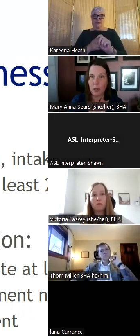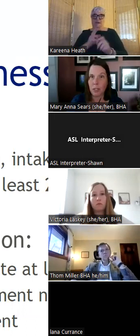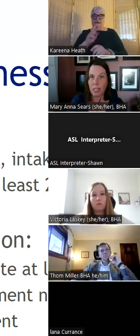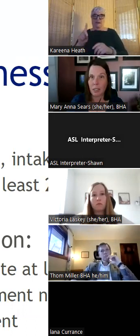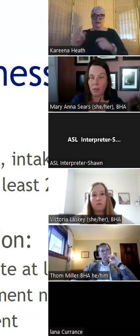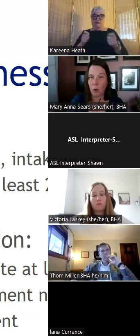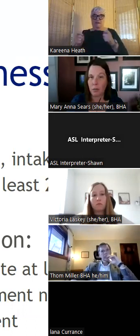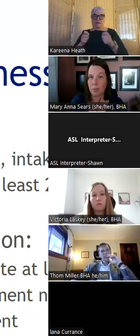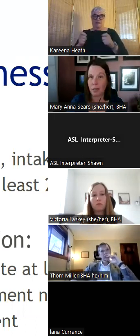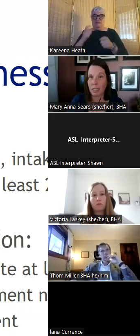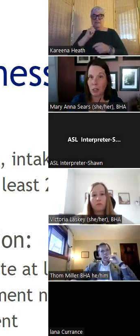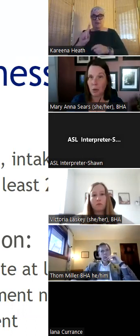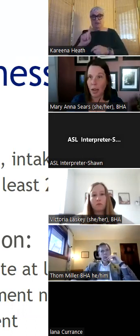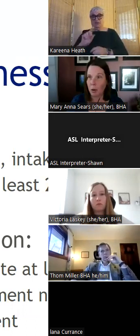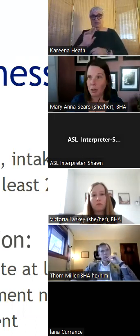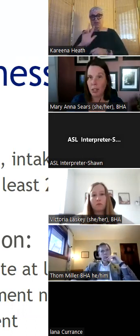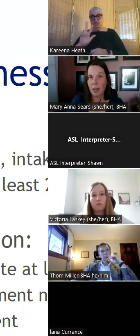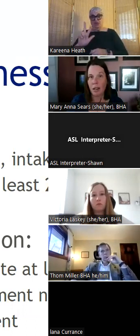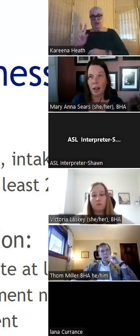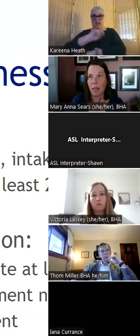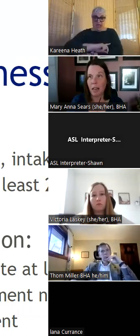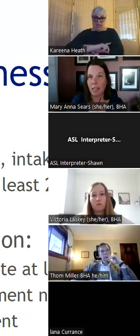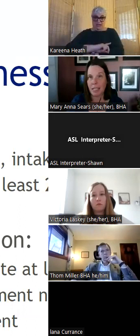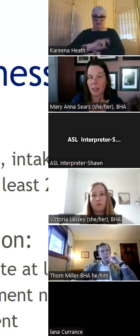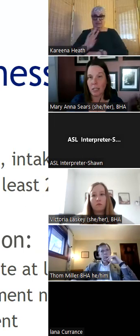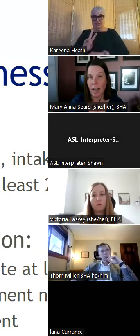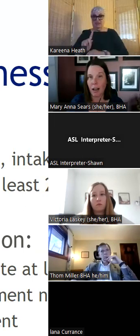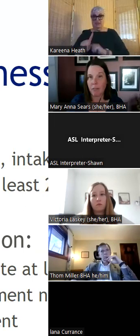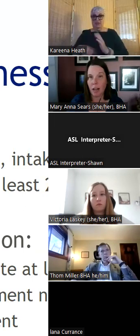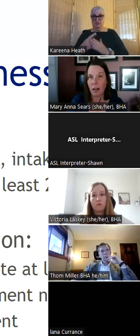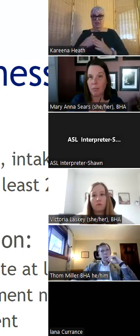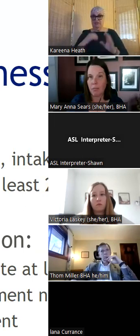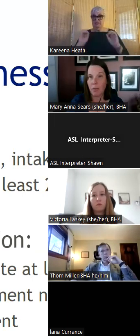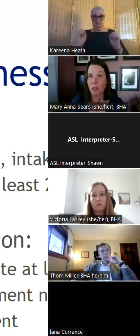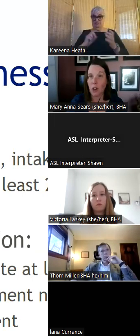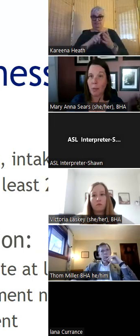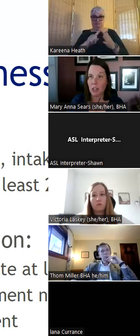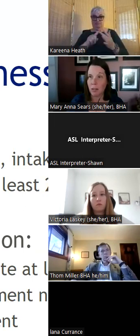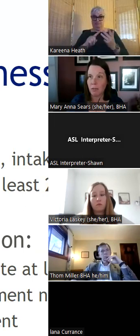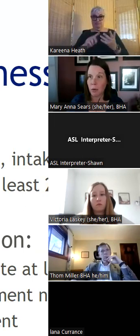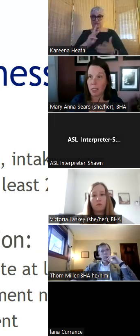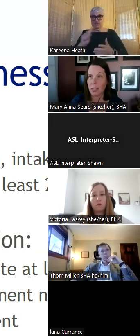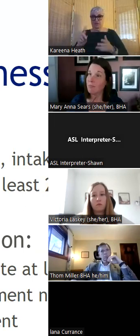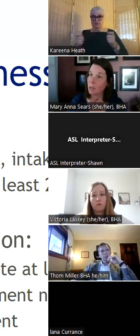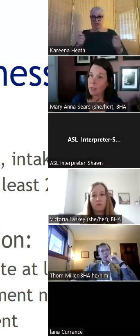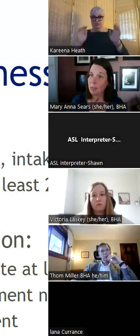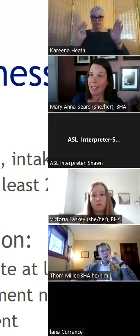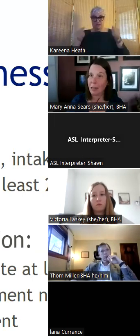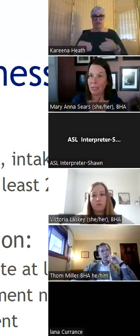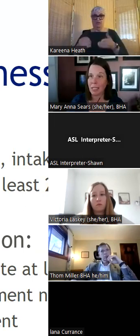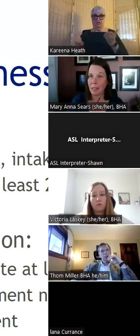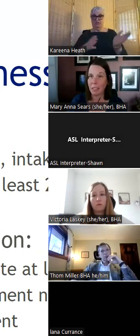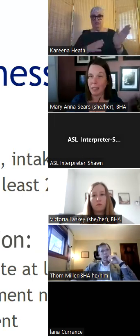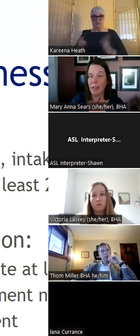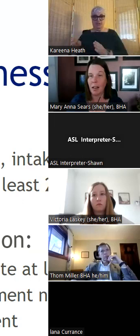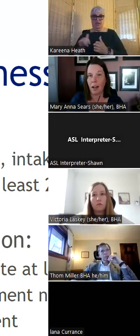management services for 72 hours and not necessarily have a withdrawal management focused service plan that